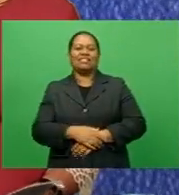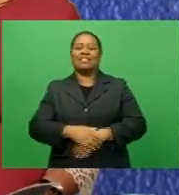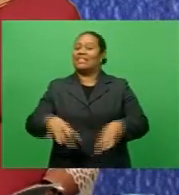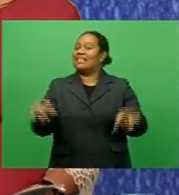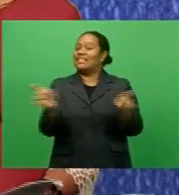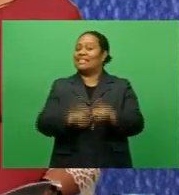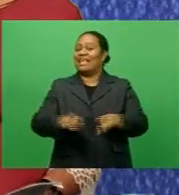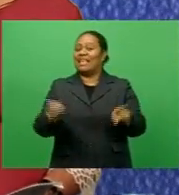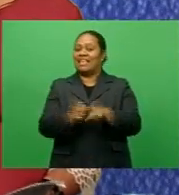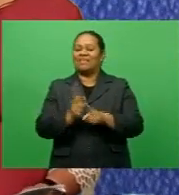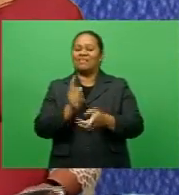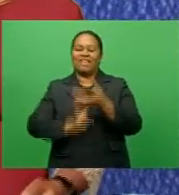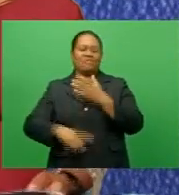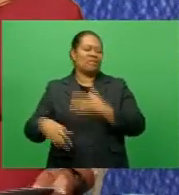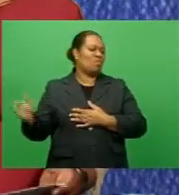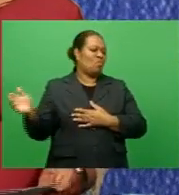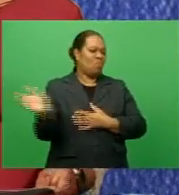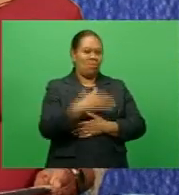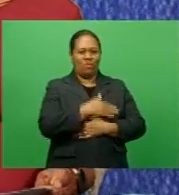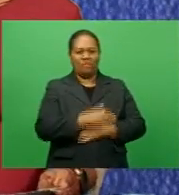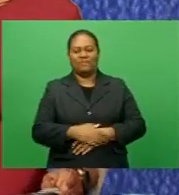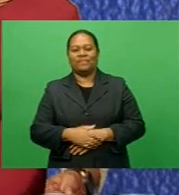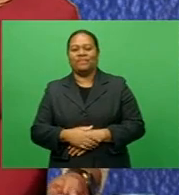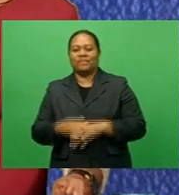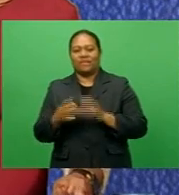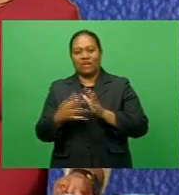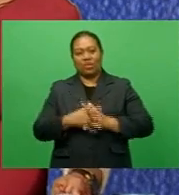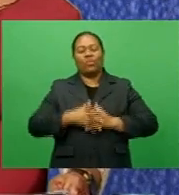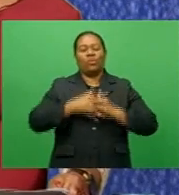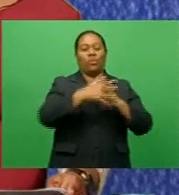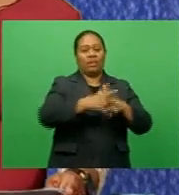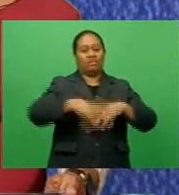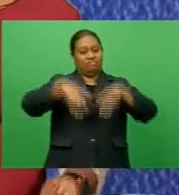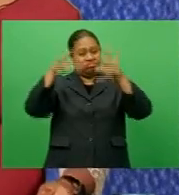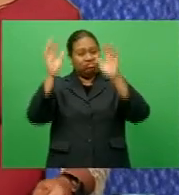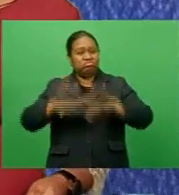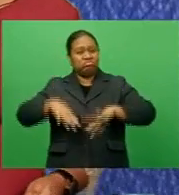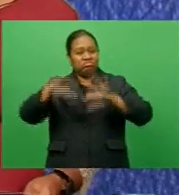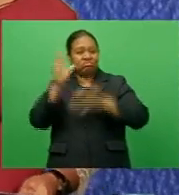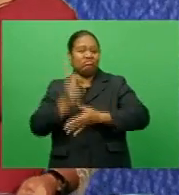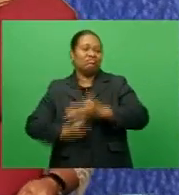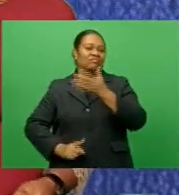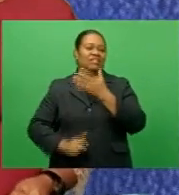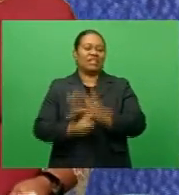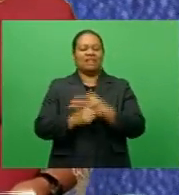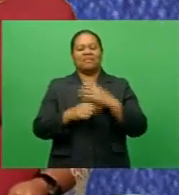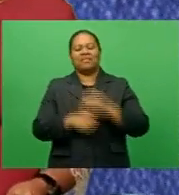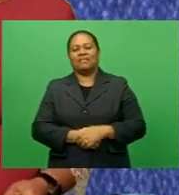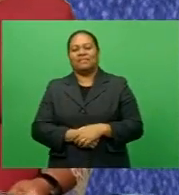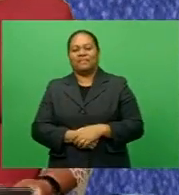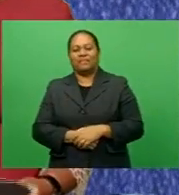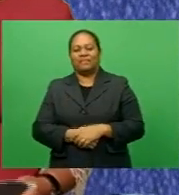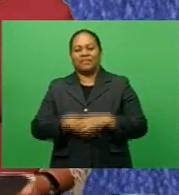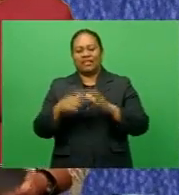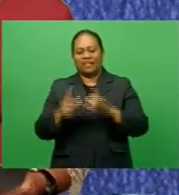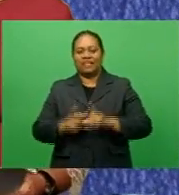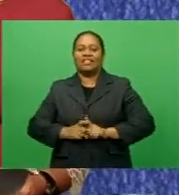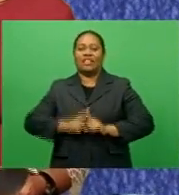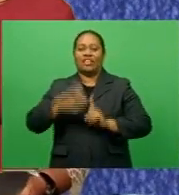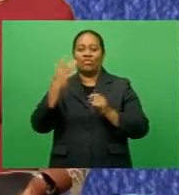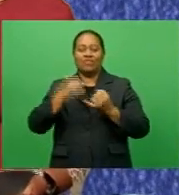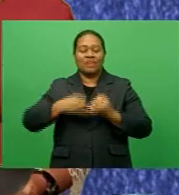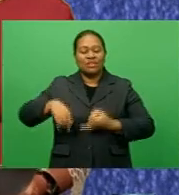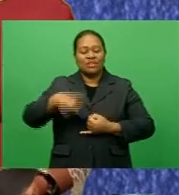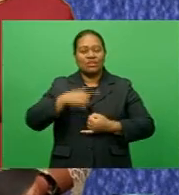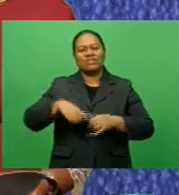weather scenario everywhere. In the west, it rained heavily, so take care while on the road. Eastwards from Back Harbour to